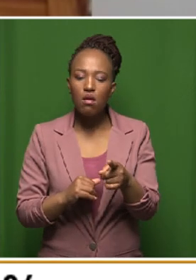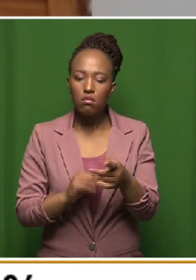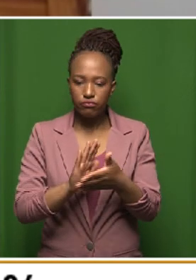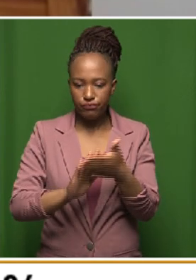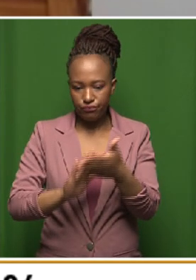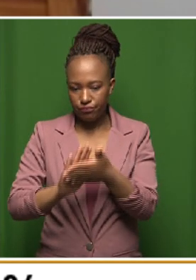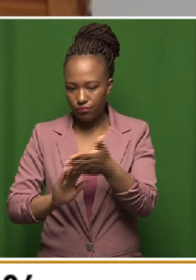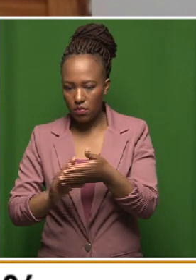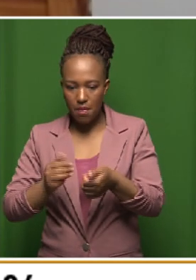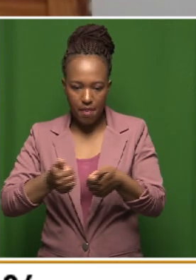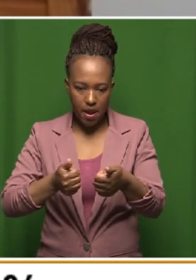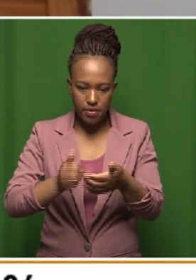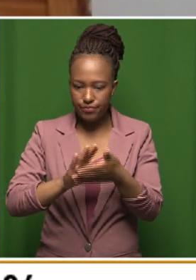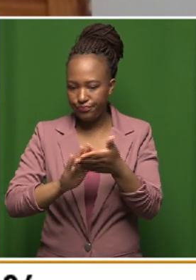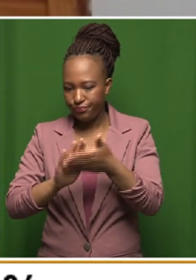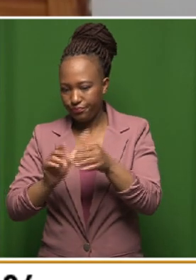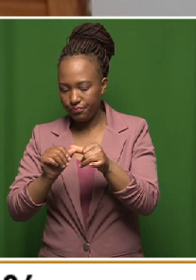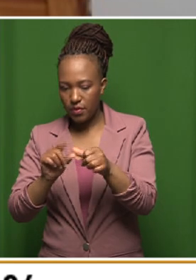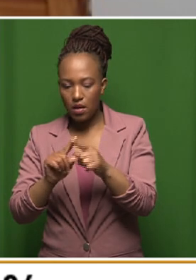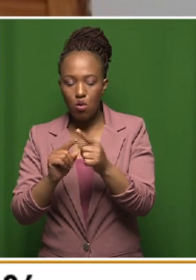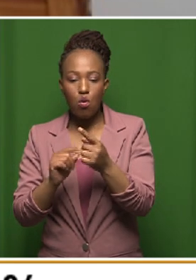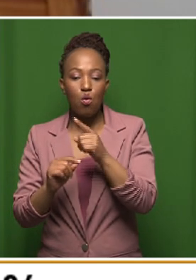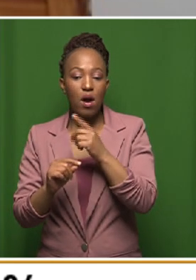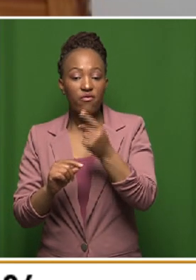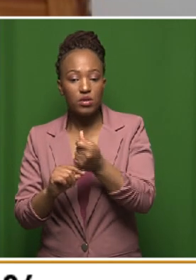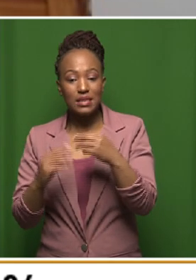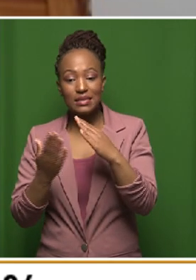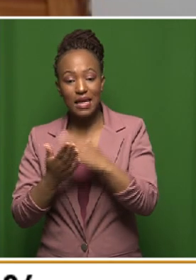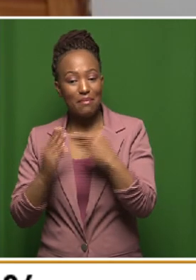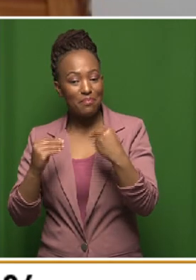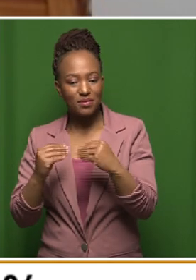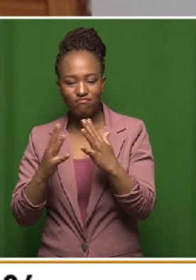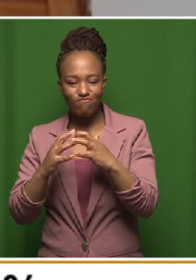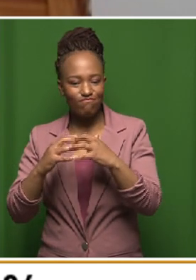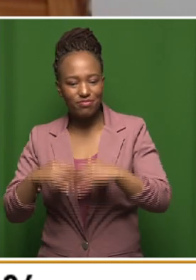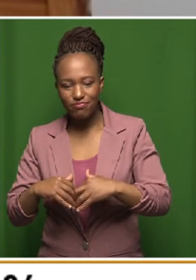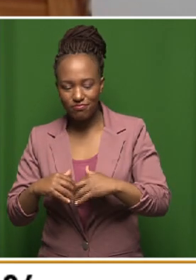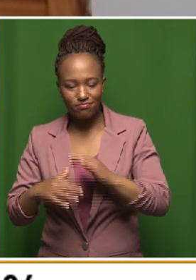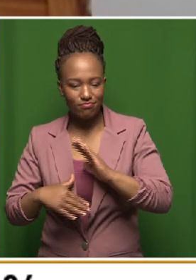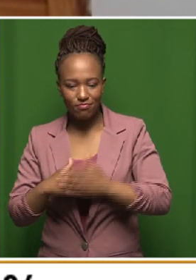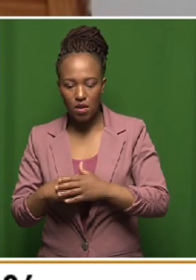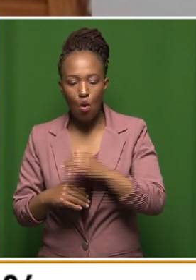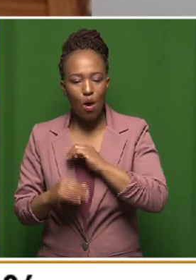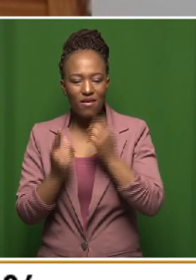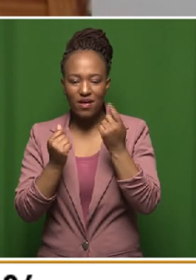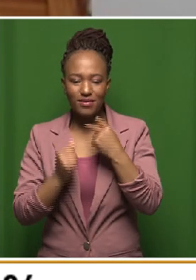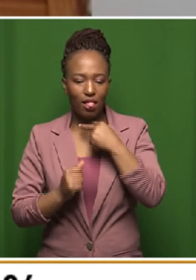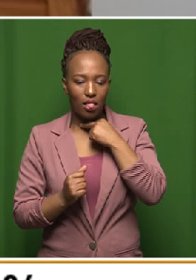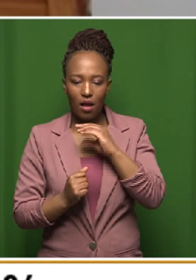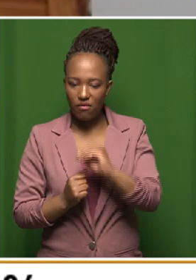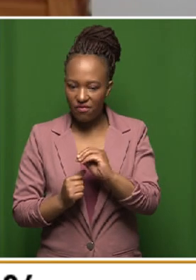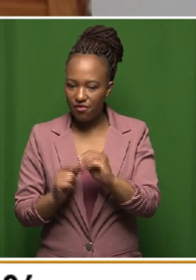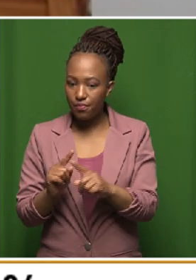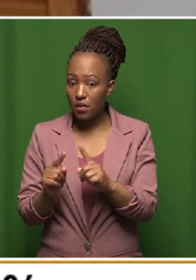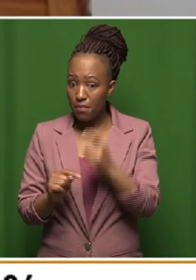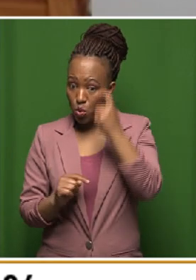that engine going. And unfortunately, a lot of businesses will not be reopening because financially they're not able to. But do you think